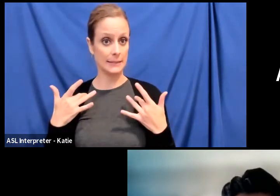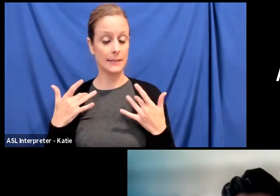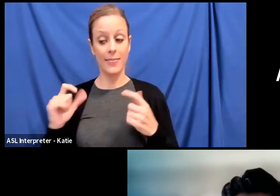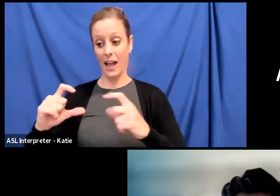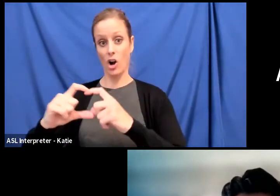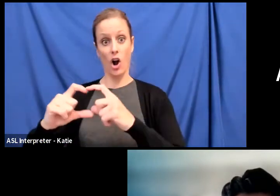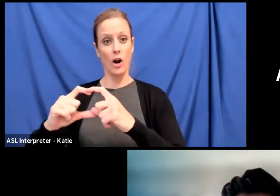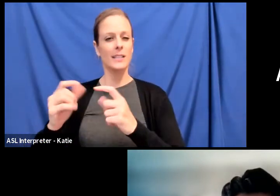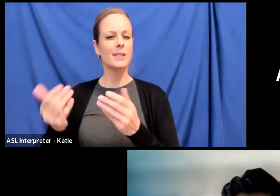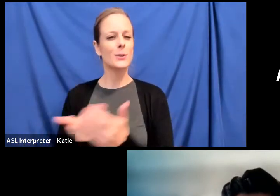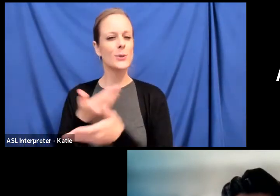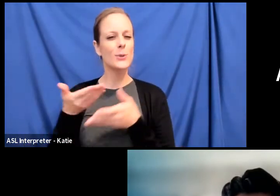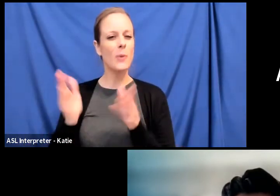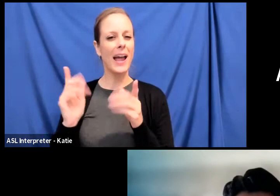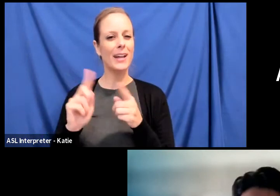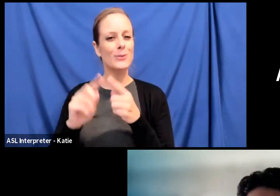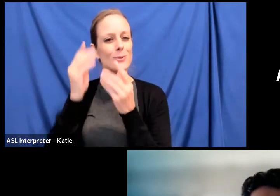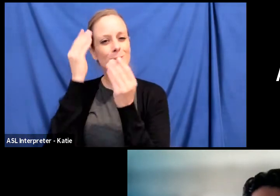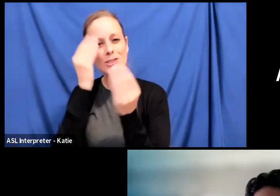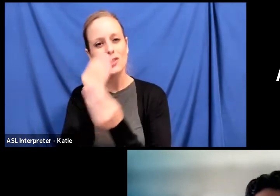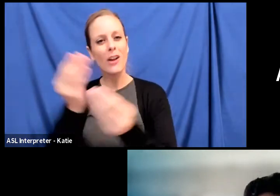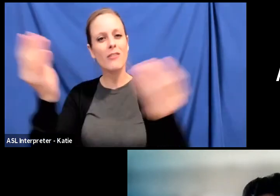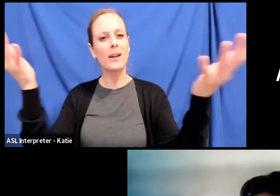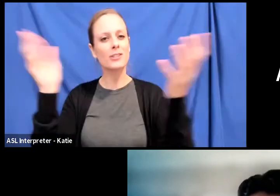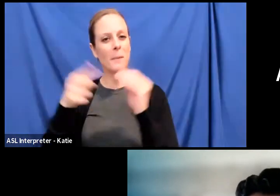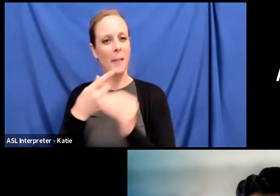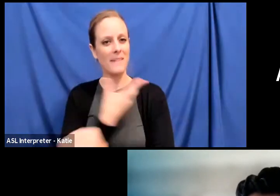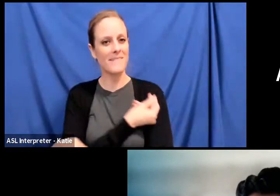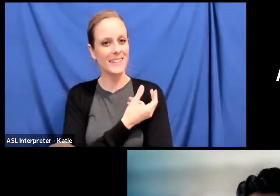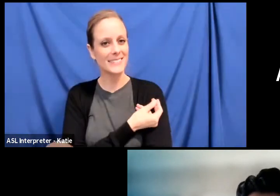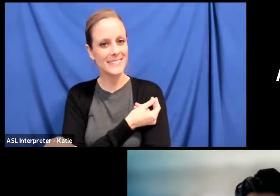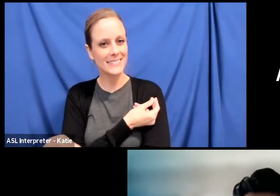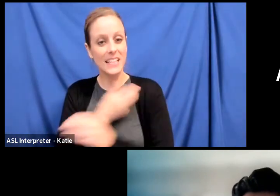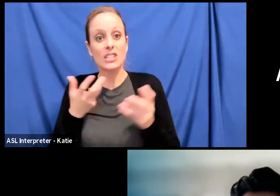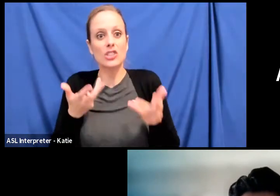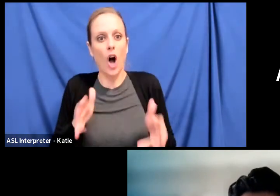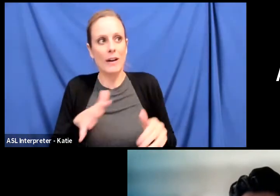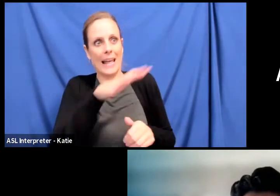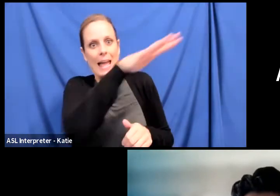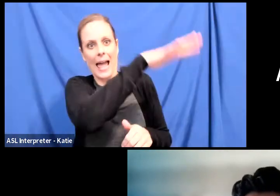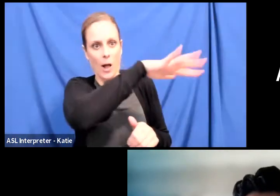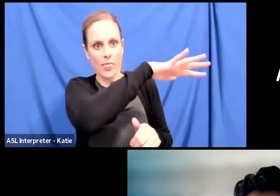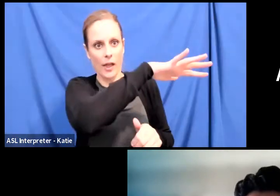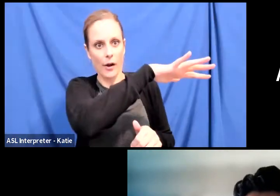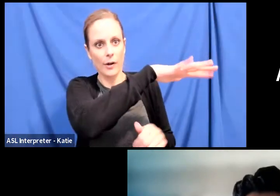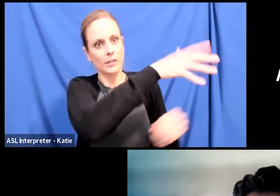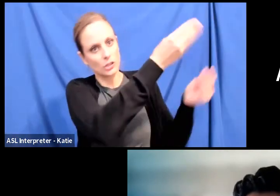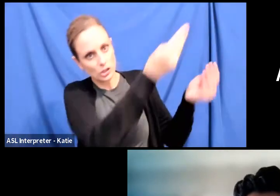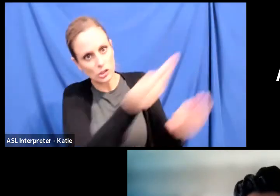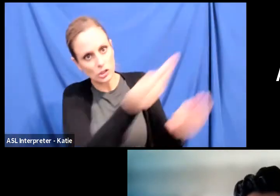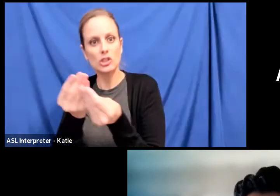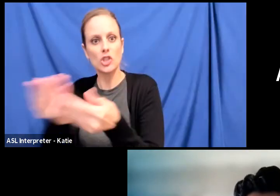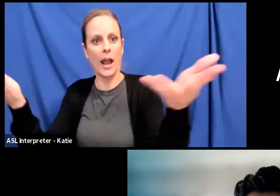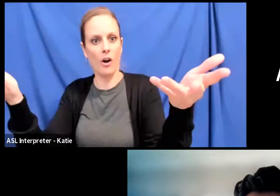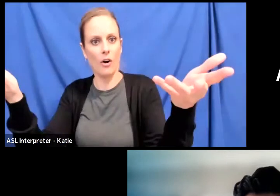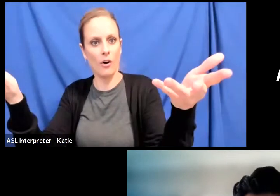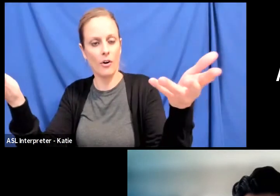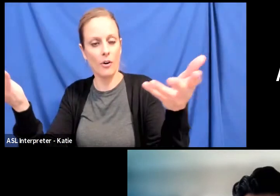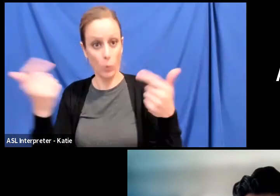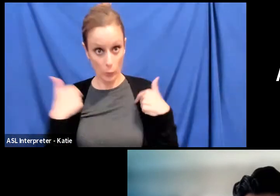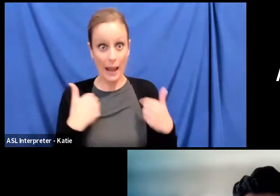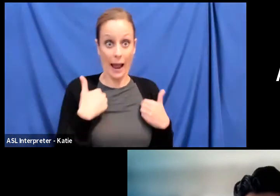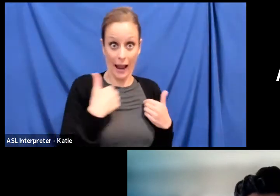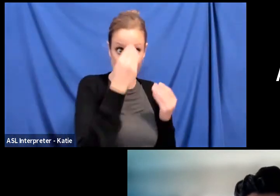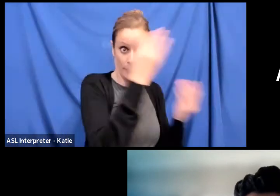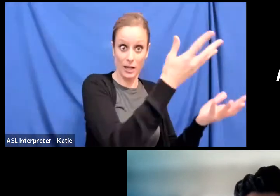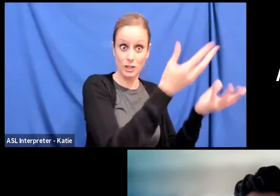of share information about the vaccine that's already out there. Because we have the information, we just can't get it